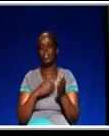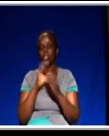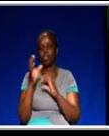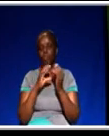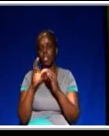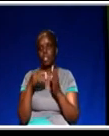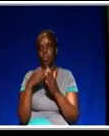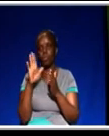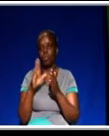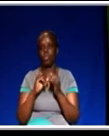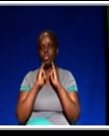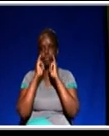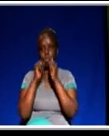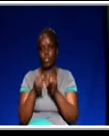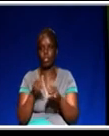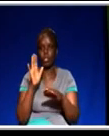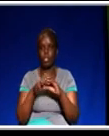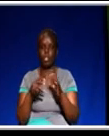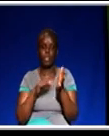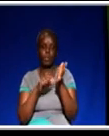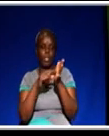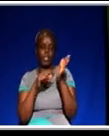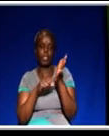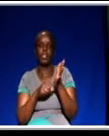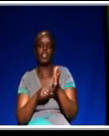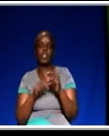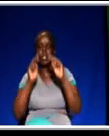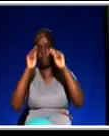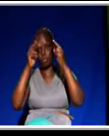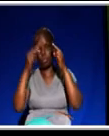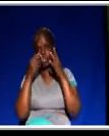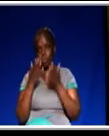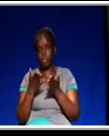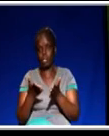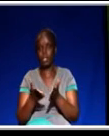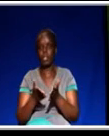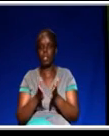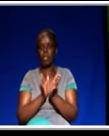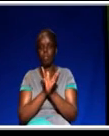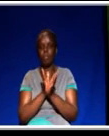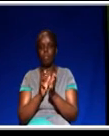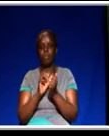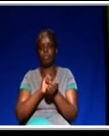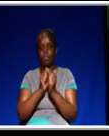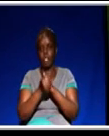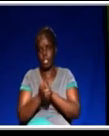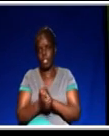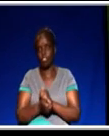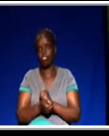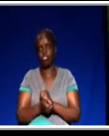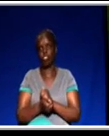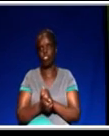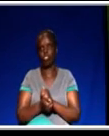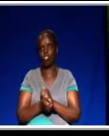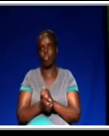information than the mean. And therefore, our topic of interest today, variance or variation.